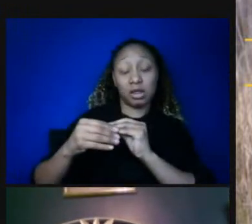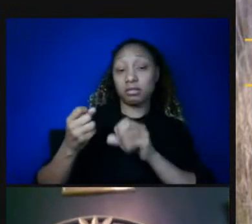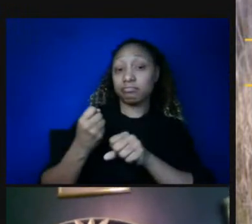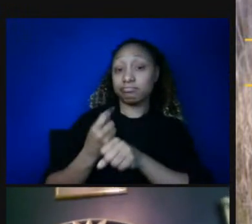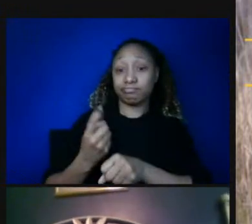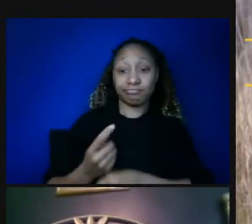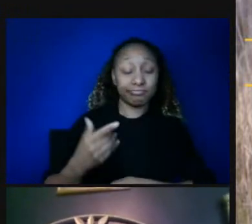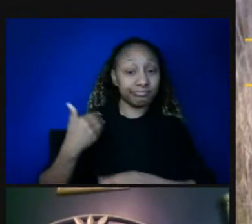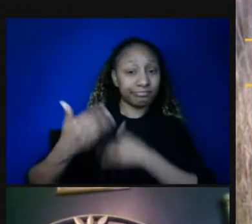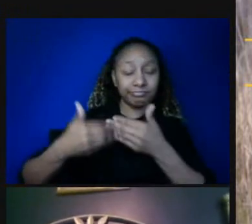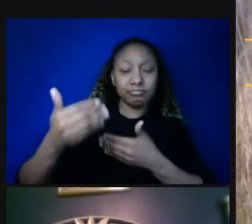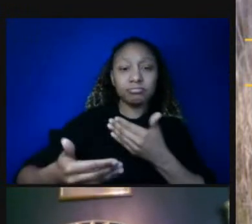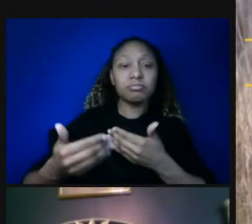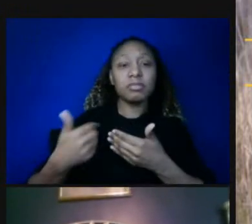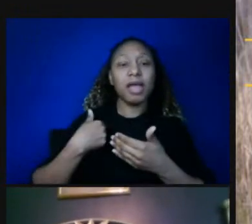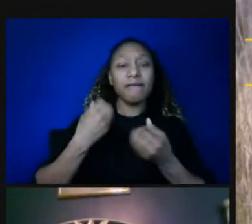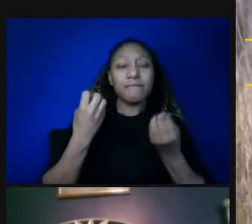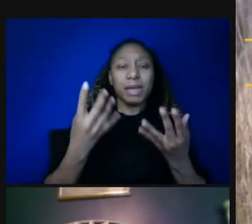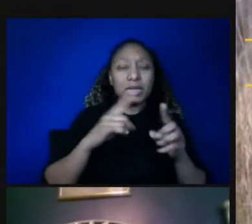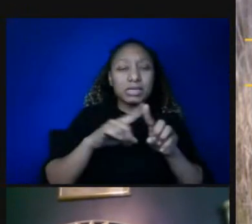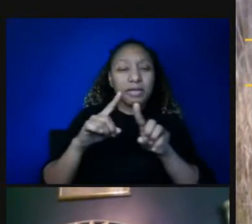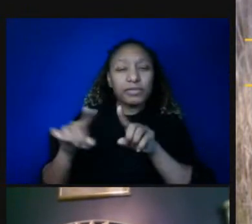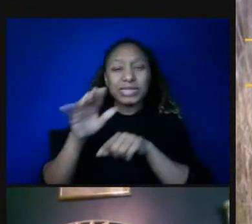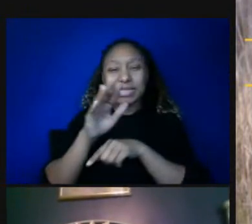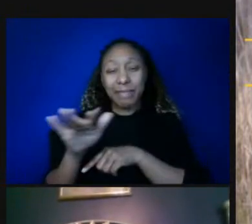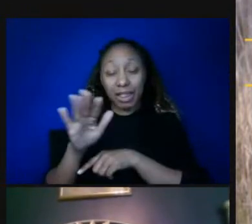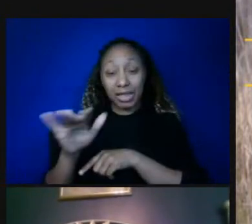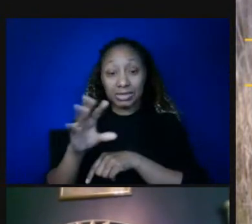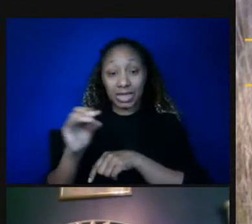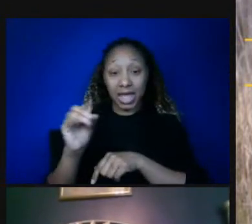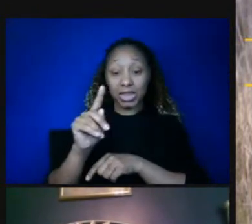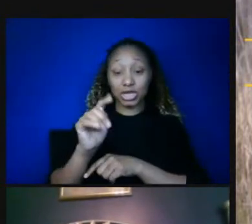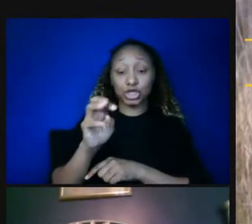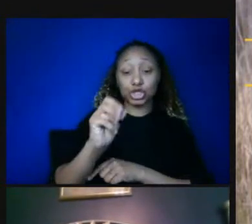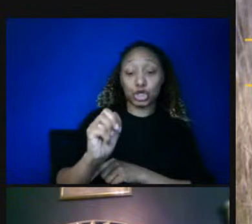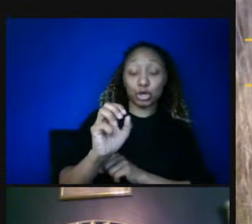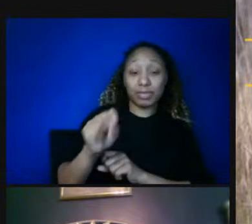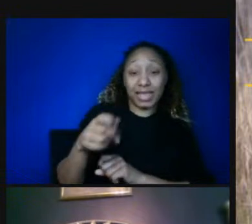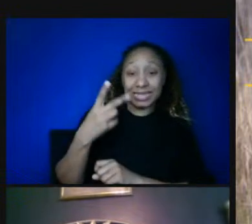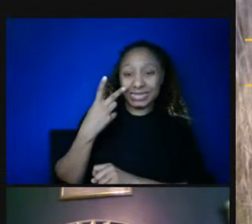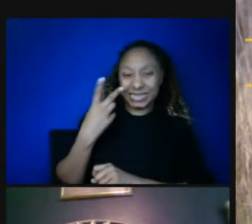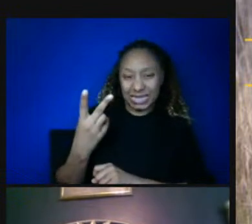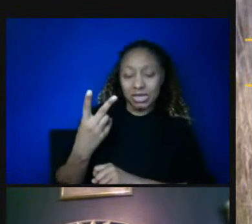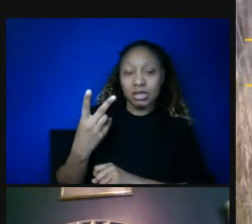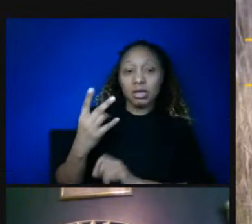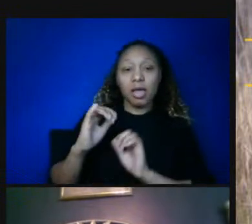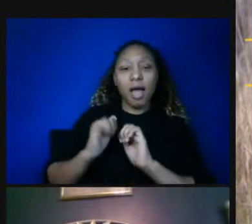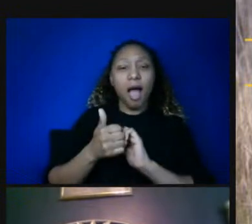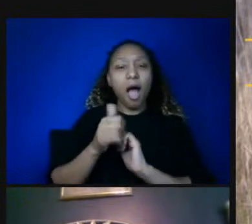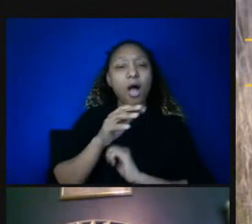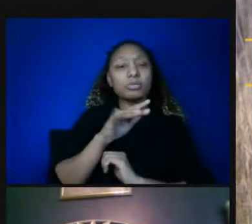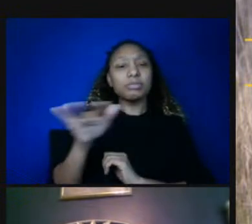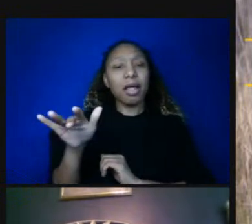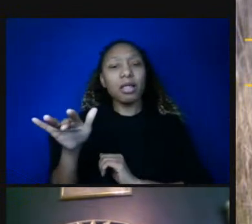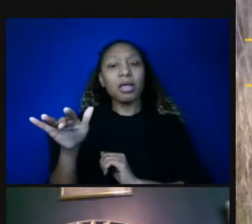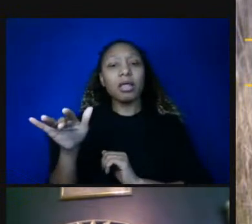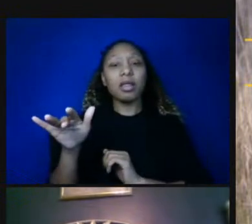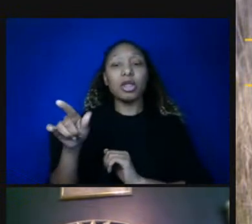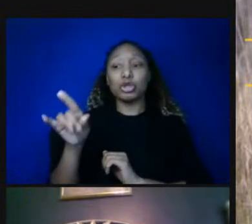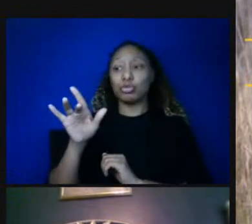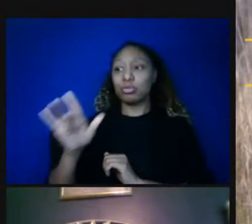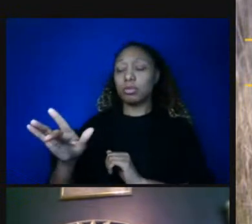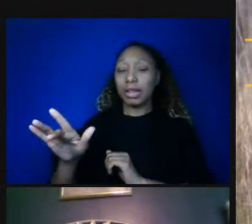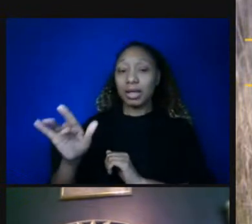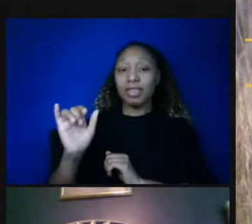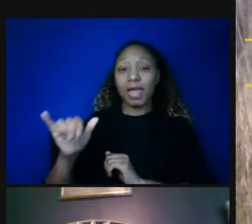documents with different spellings. Select the first term listed on the left to see the related spellings. If you select an alternative spelling, you'll see only